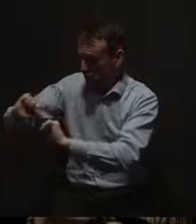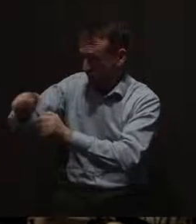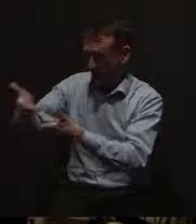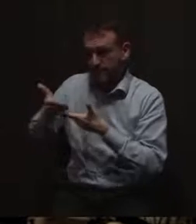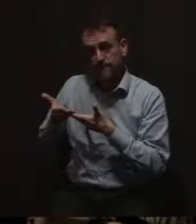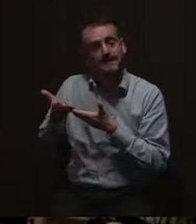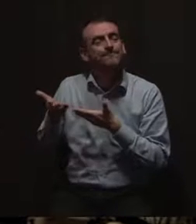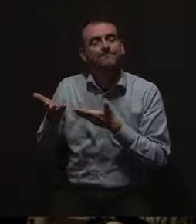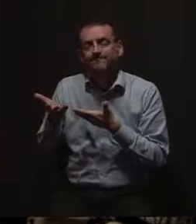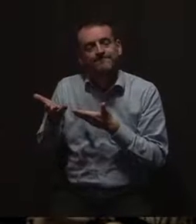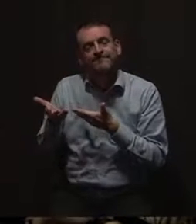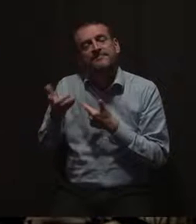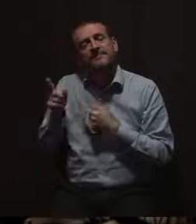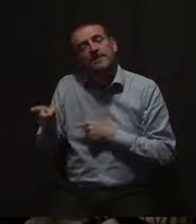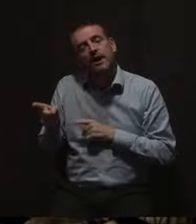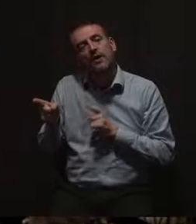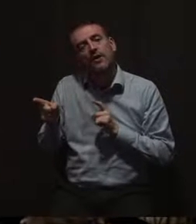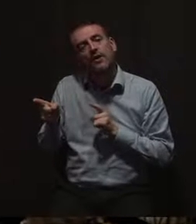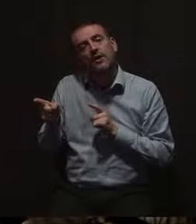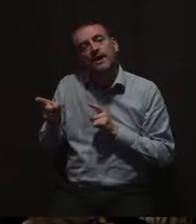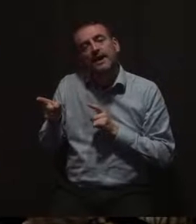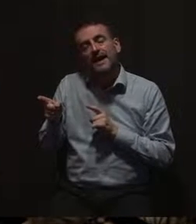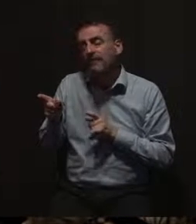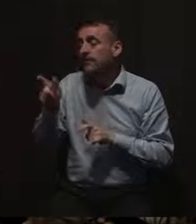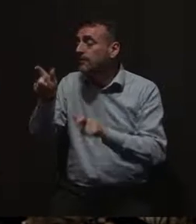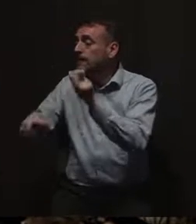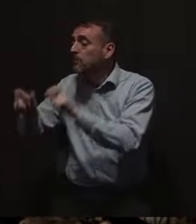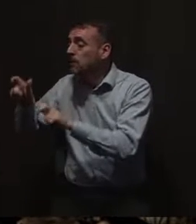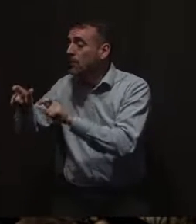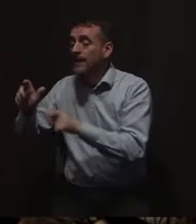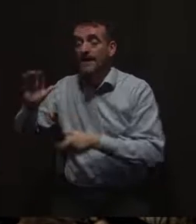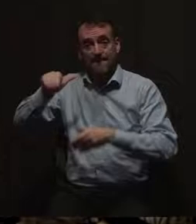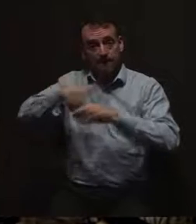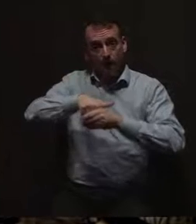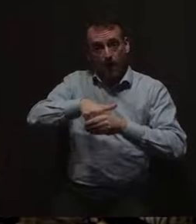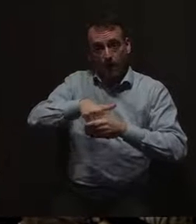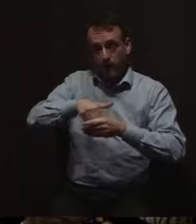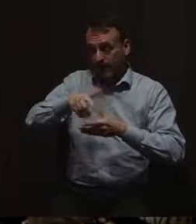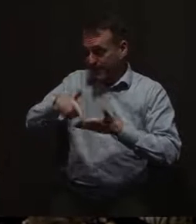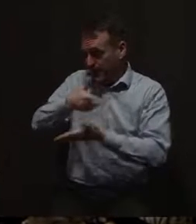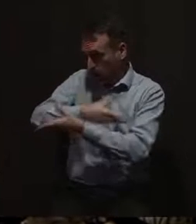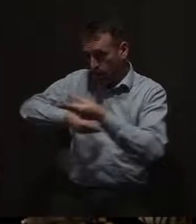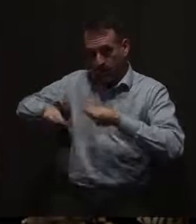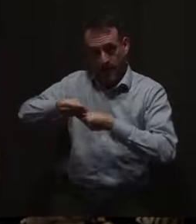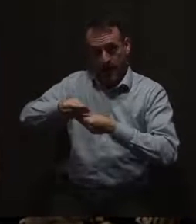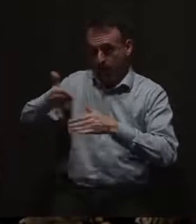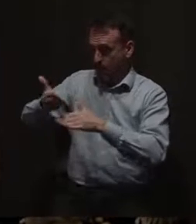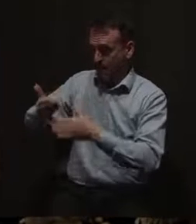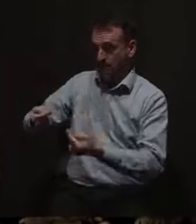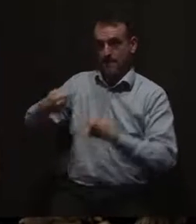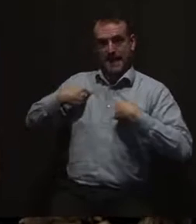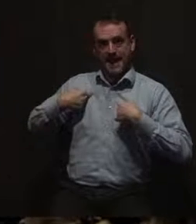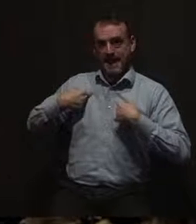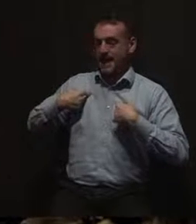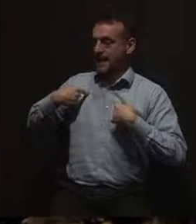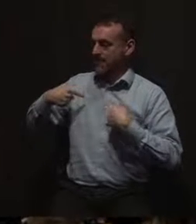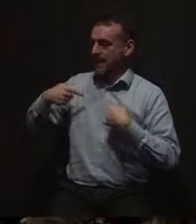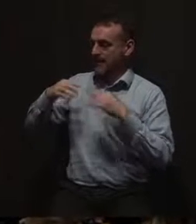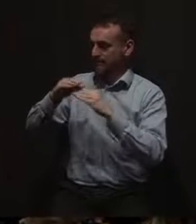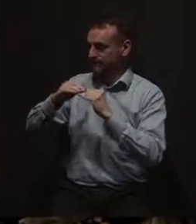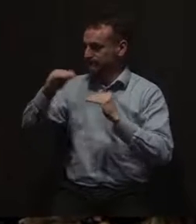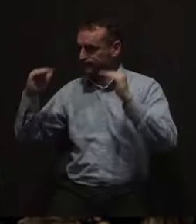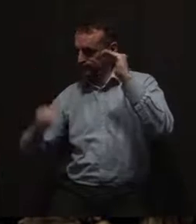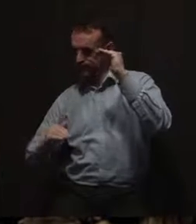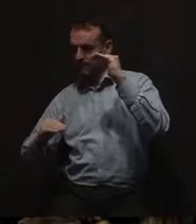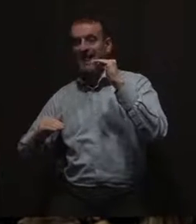usually people on the lower end of the status kind of ladder tend to do all the work